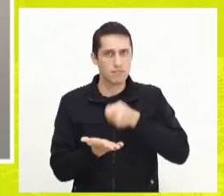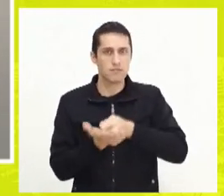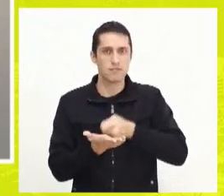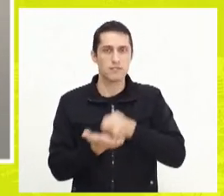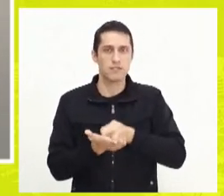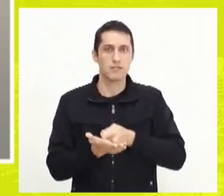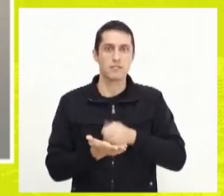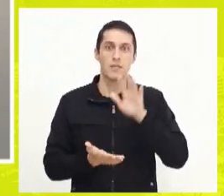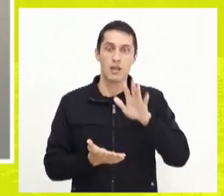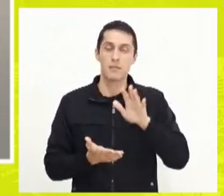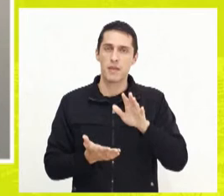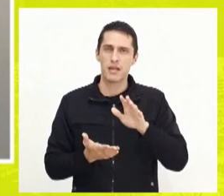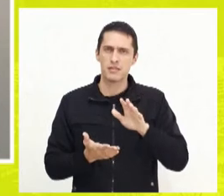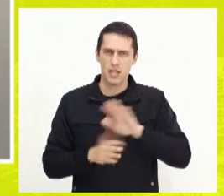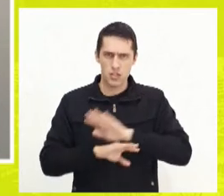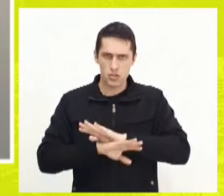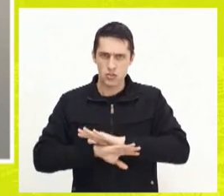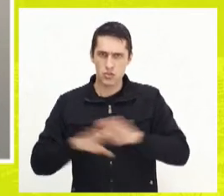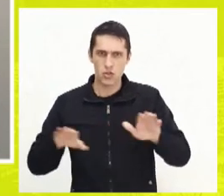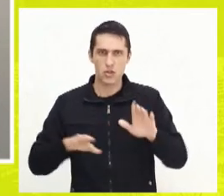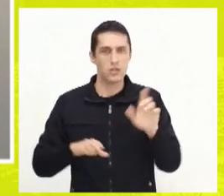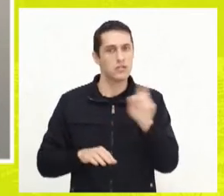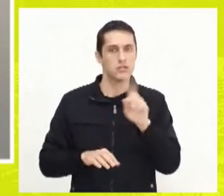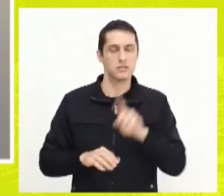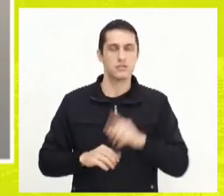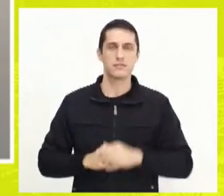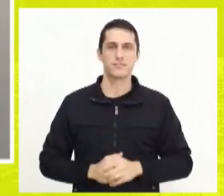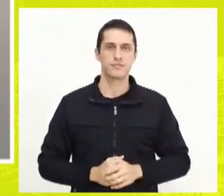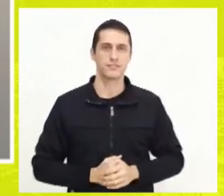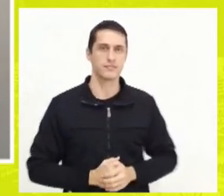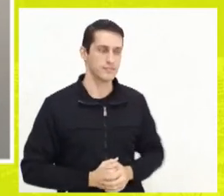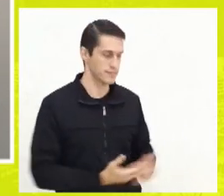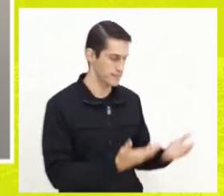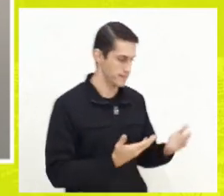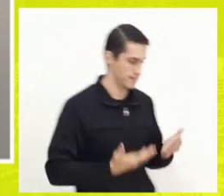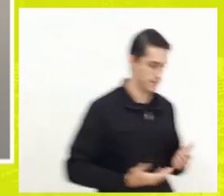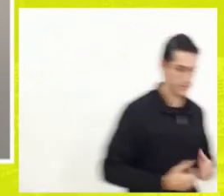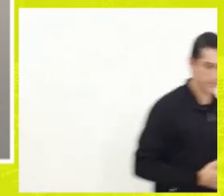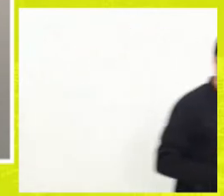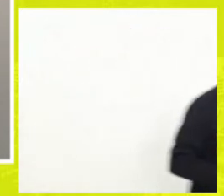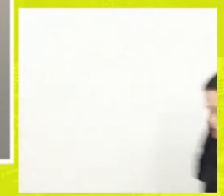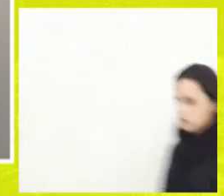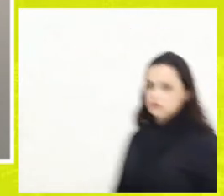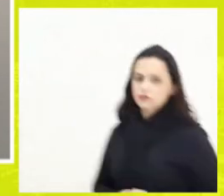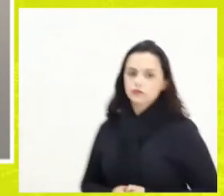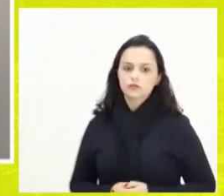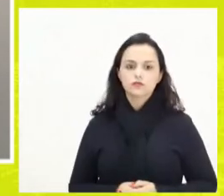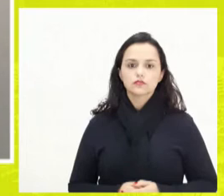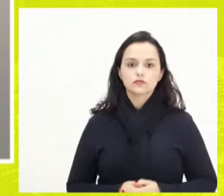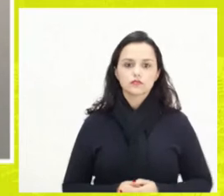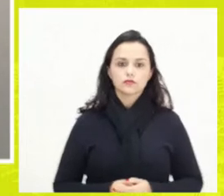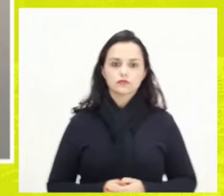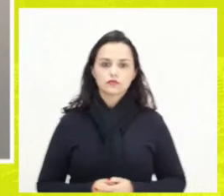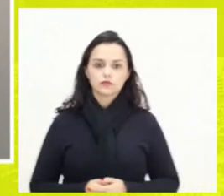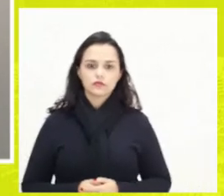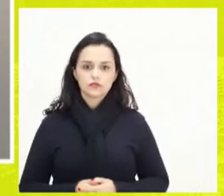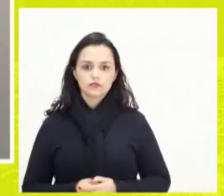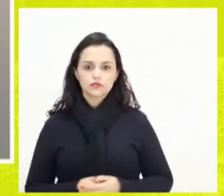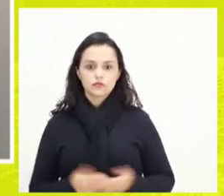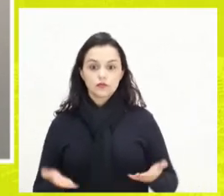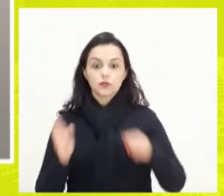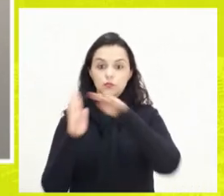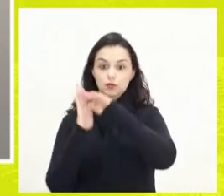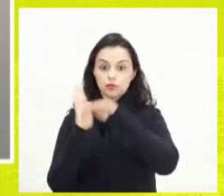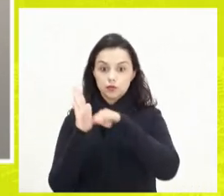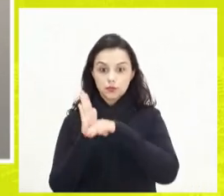saying that it's not just that even though it's not all equivalent but all the protocols there